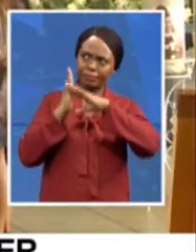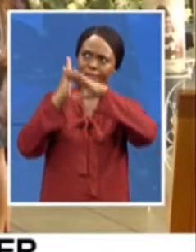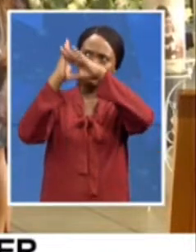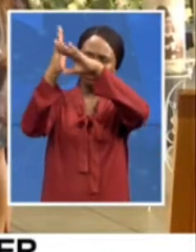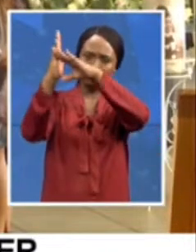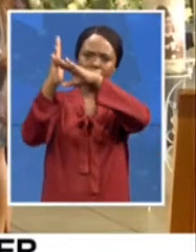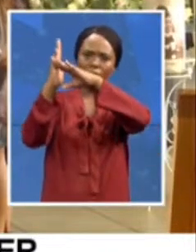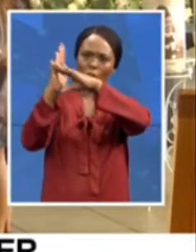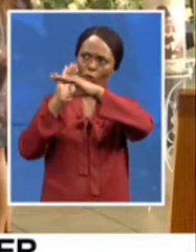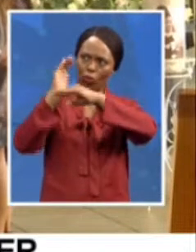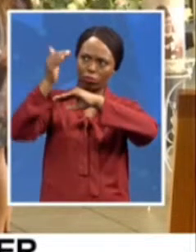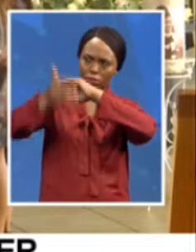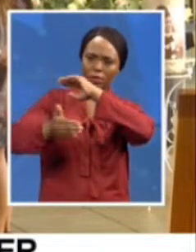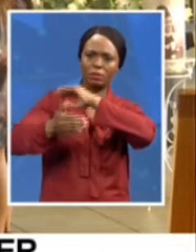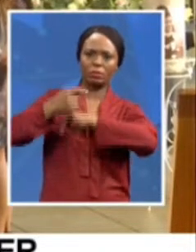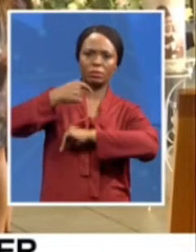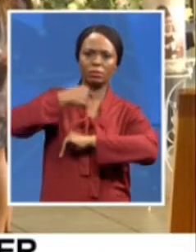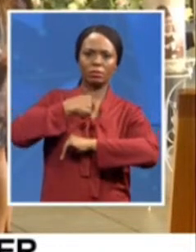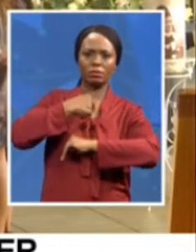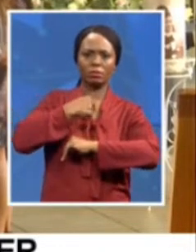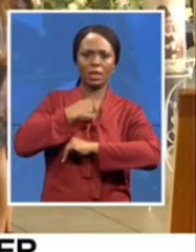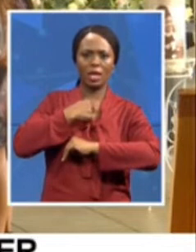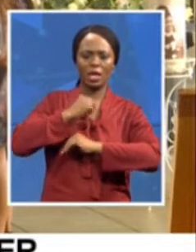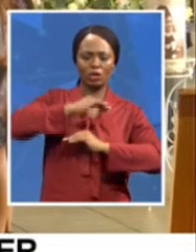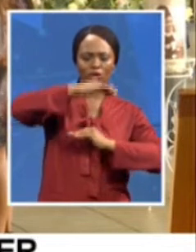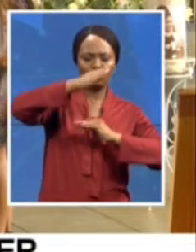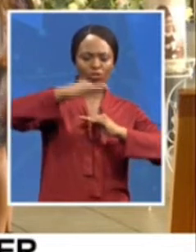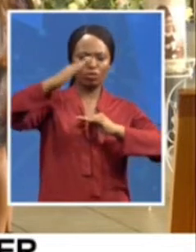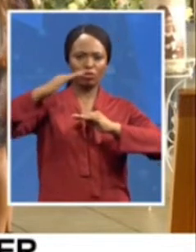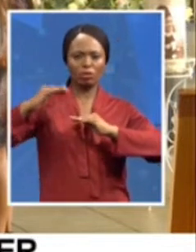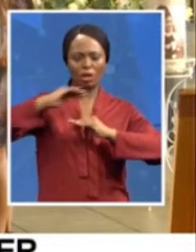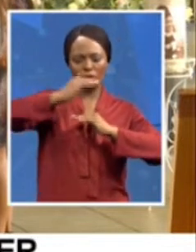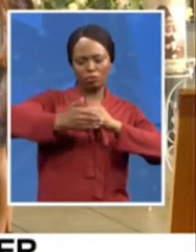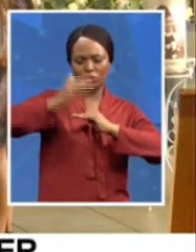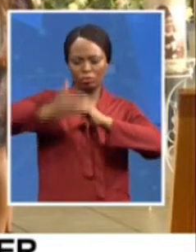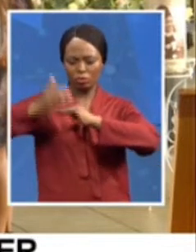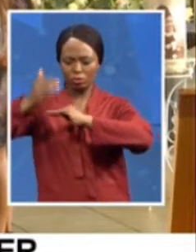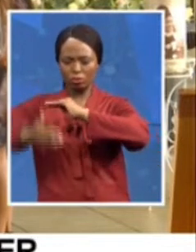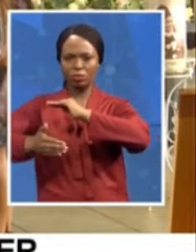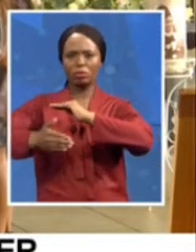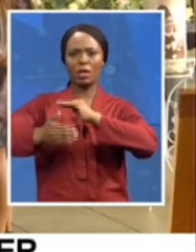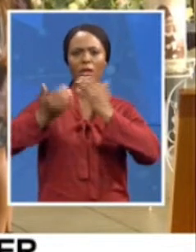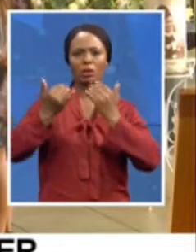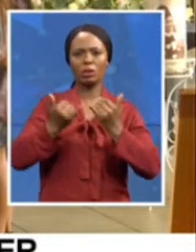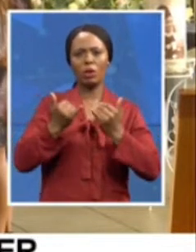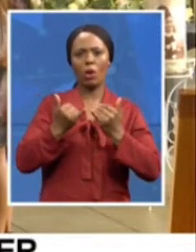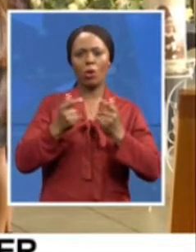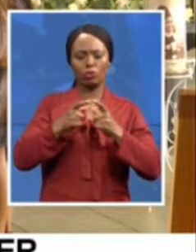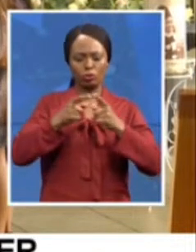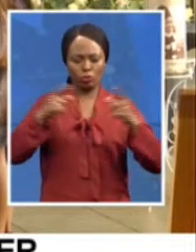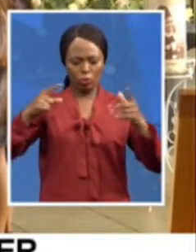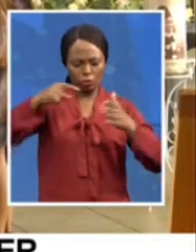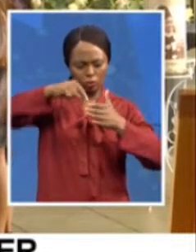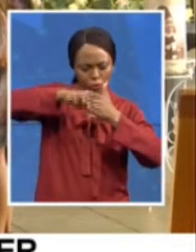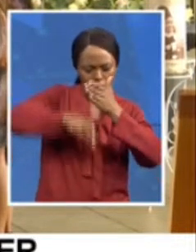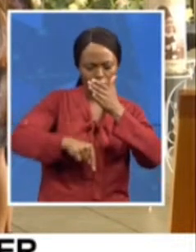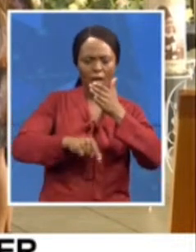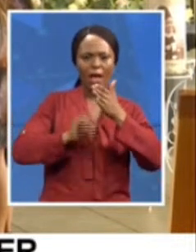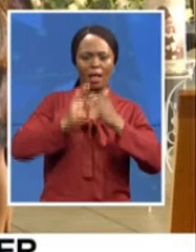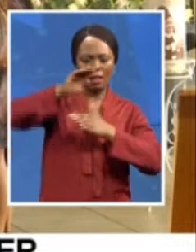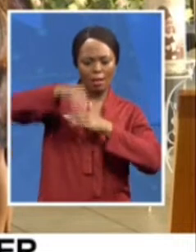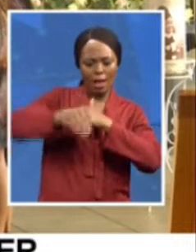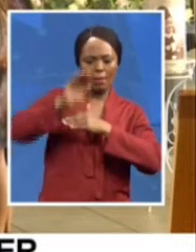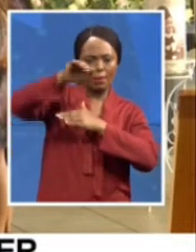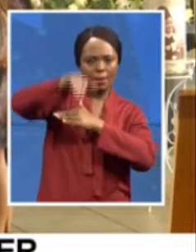and the charges conjured a chasm too vast for crossing, too steep for climbing, a primeval crater aging with each